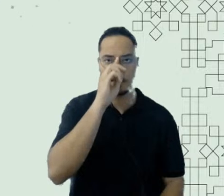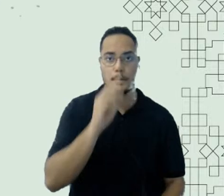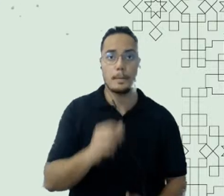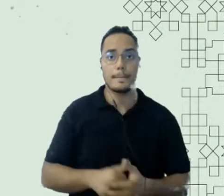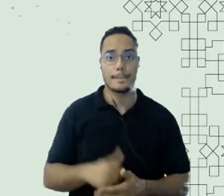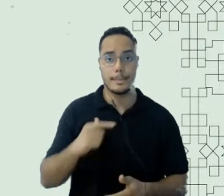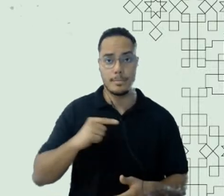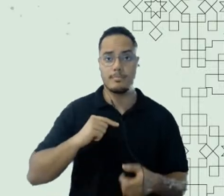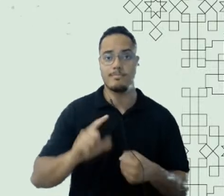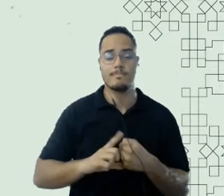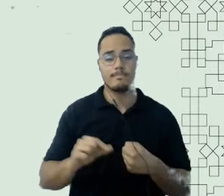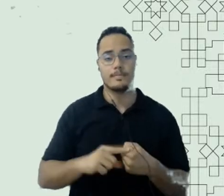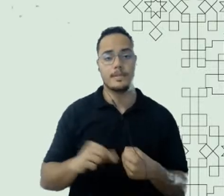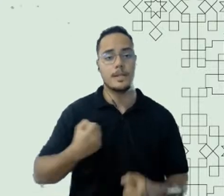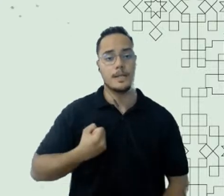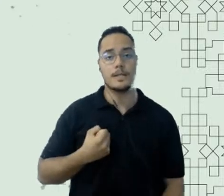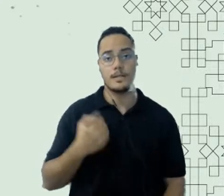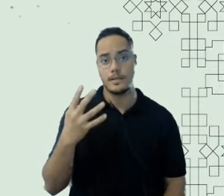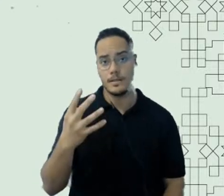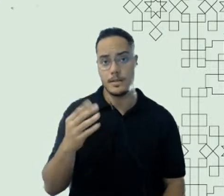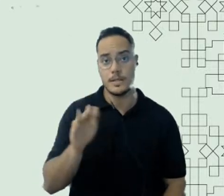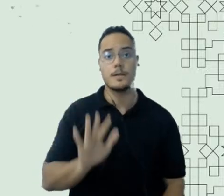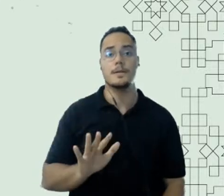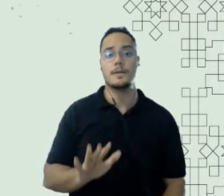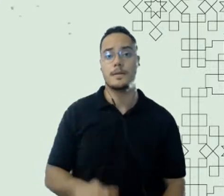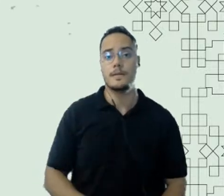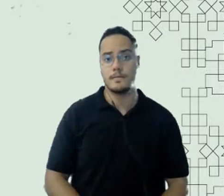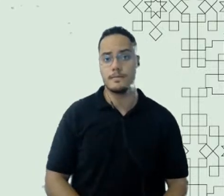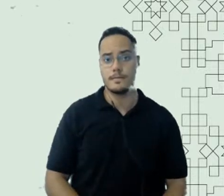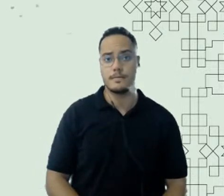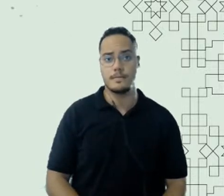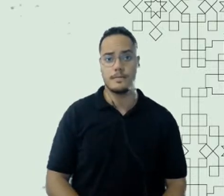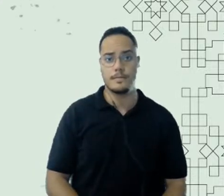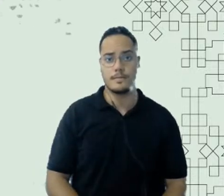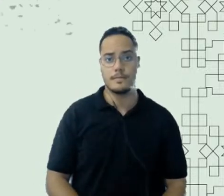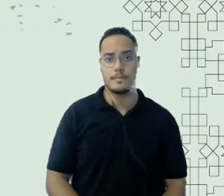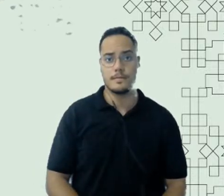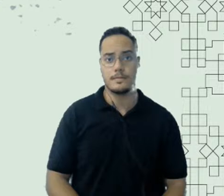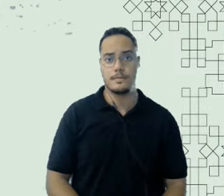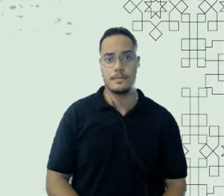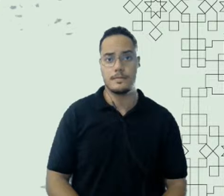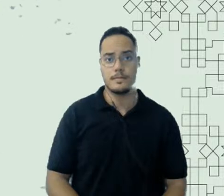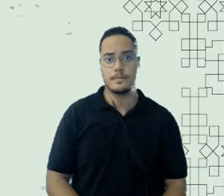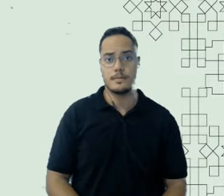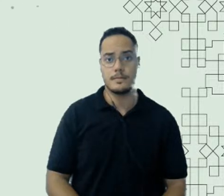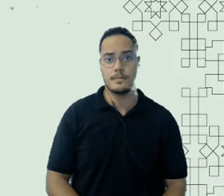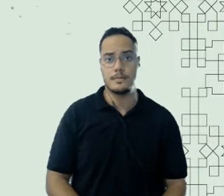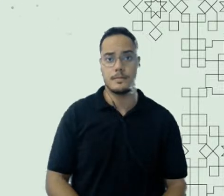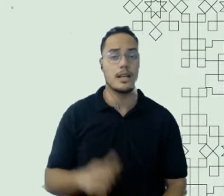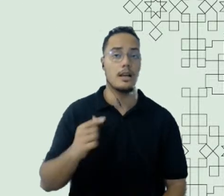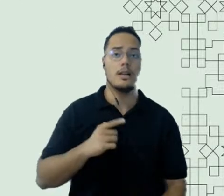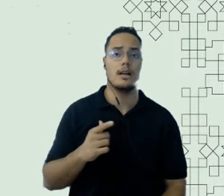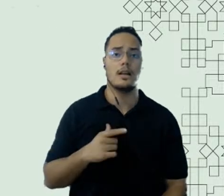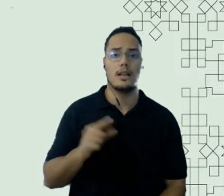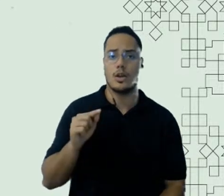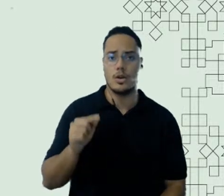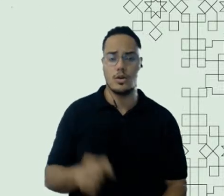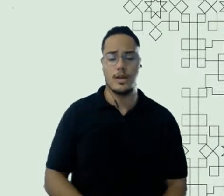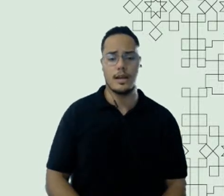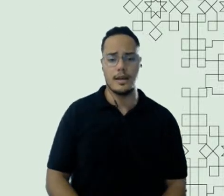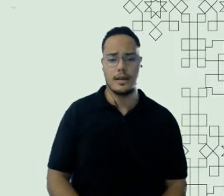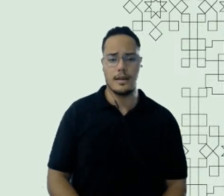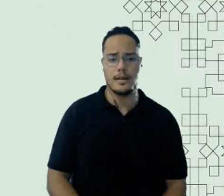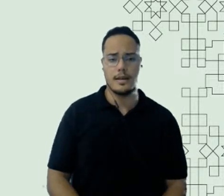purposes. The only way out is for the copyright owners to say, I don't want to. And so to opt out of the system,